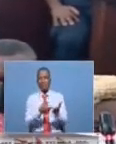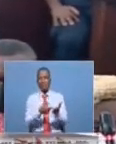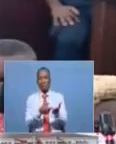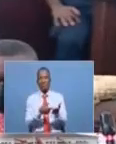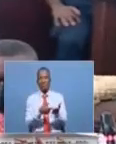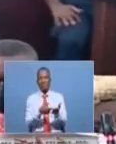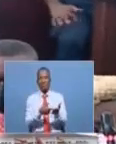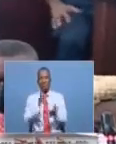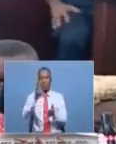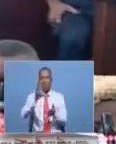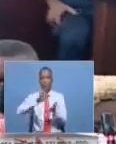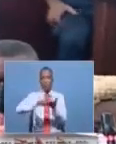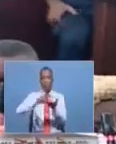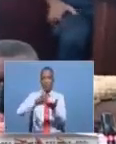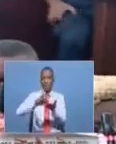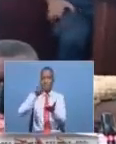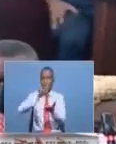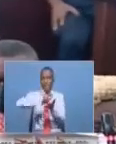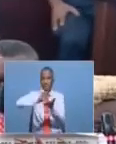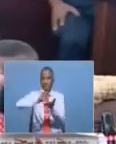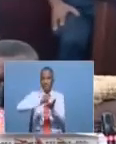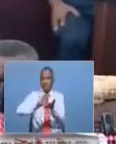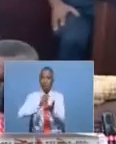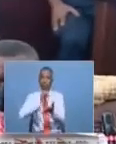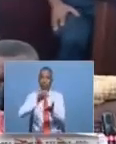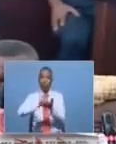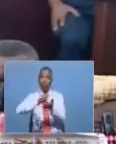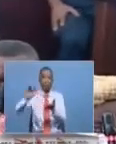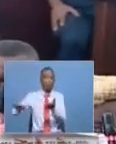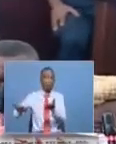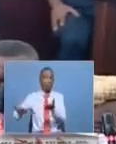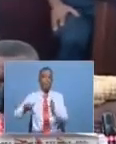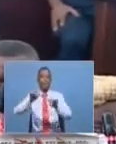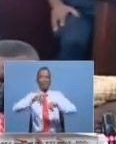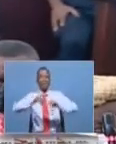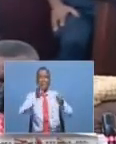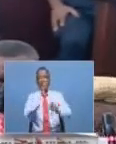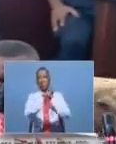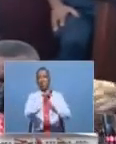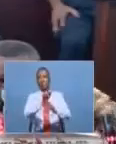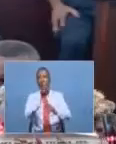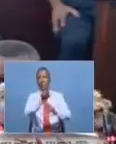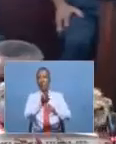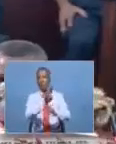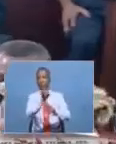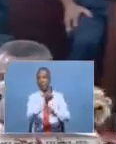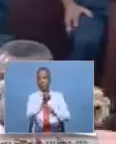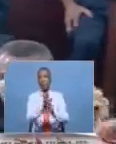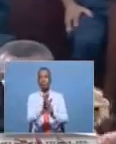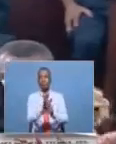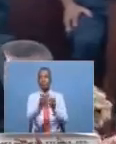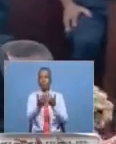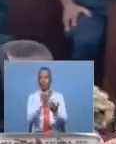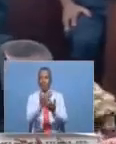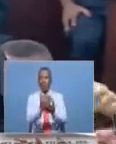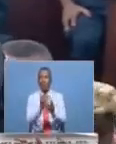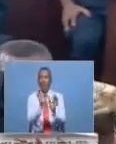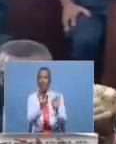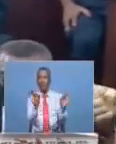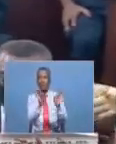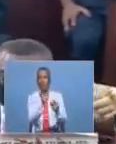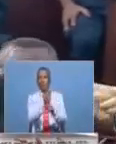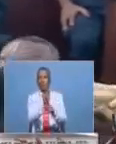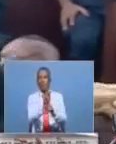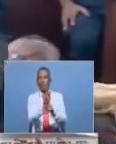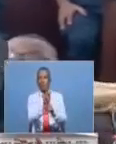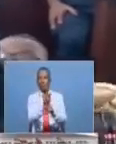expunged. That witness statement is still a witness statement for whatever it is worth on the